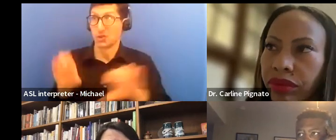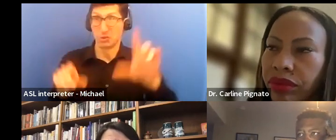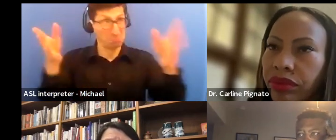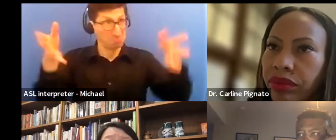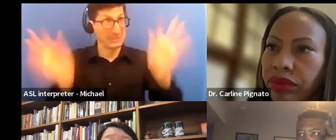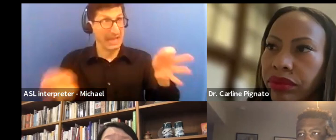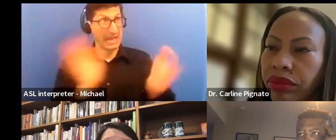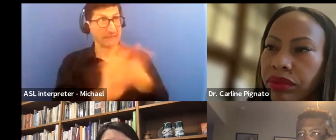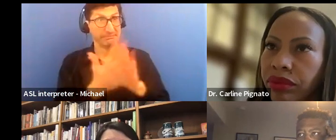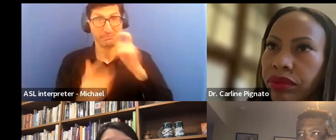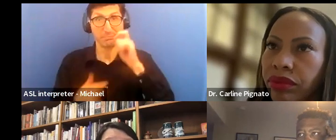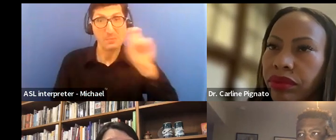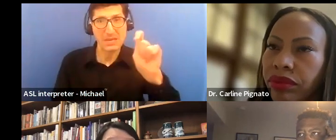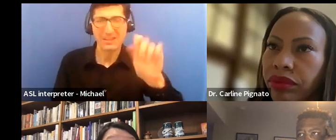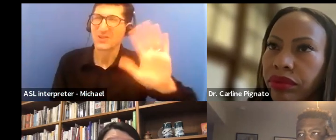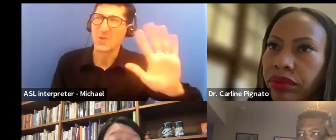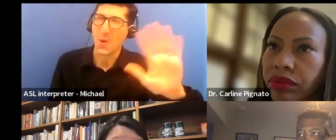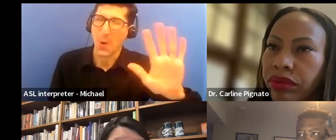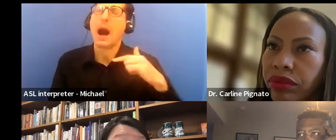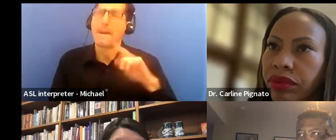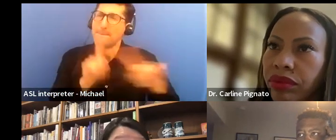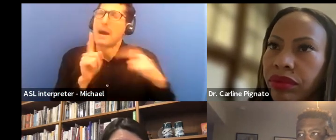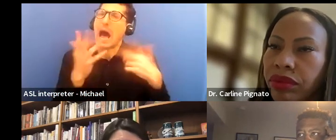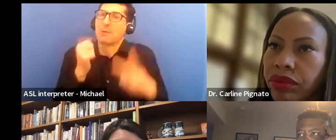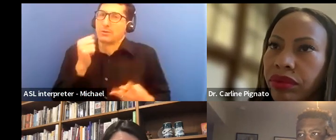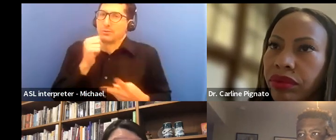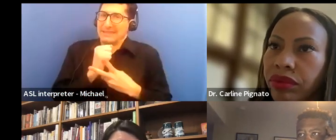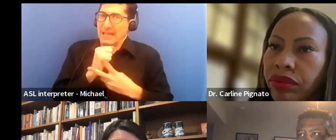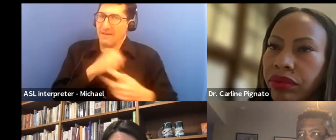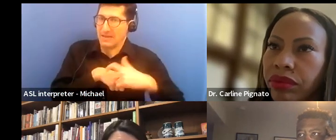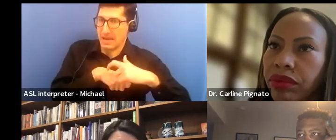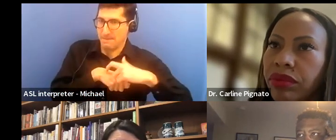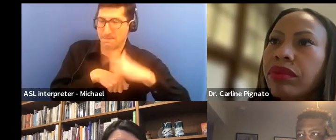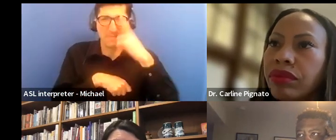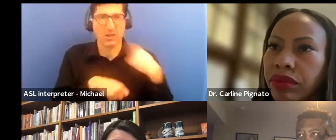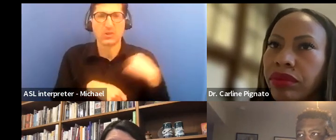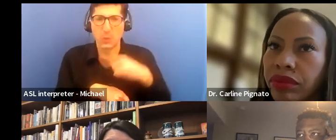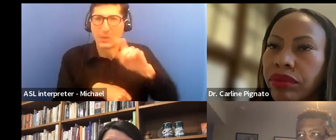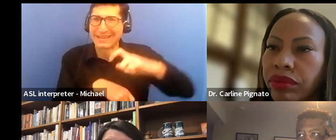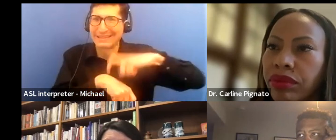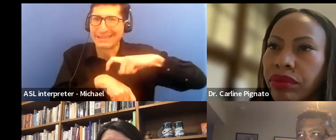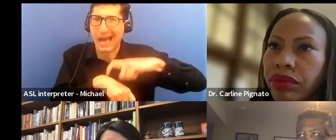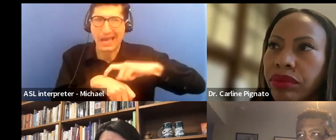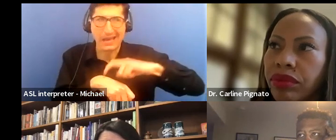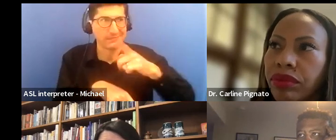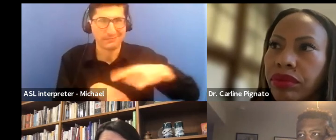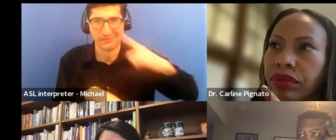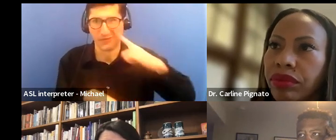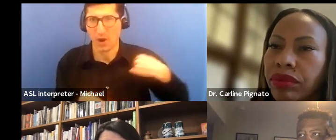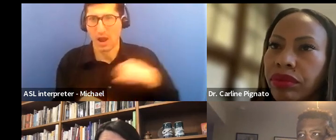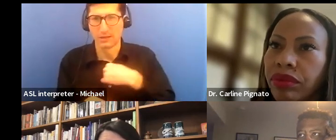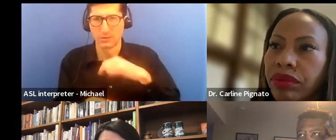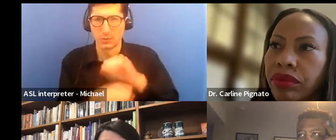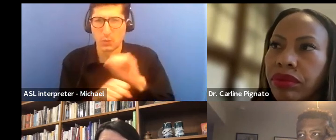hybrid piece. I'm concerned that we all block that time one way or the other because we're going to need it. So those of you who